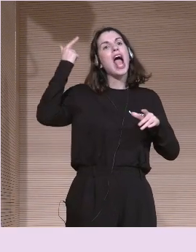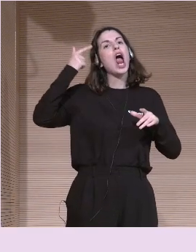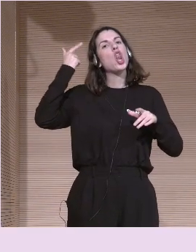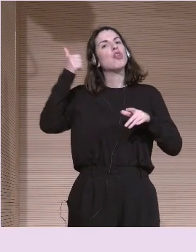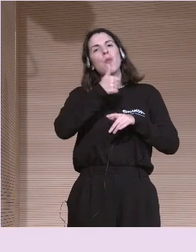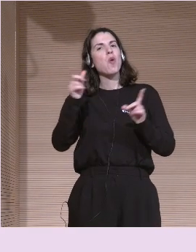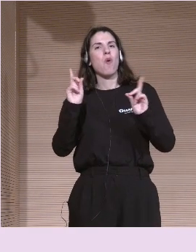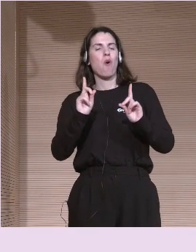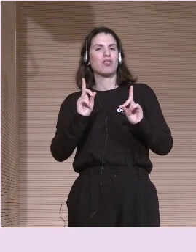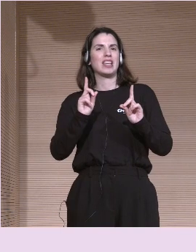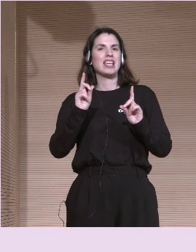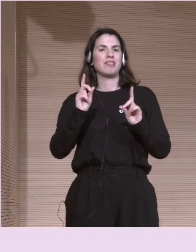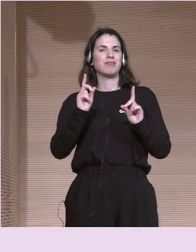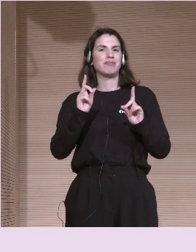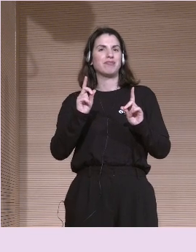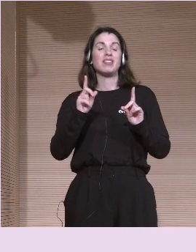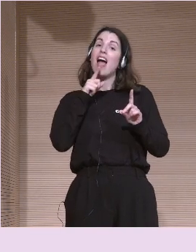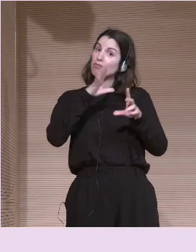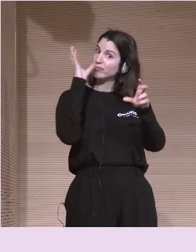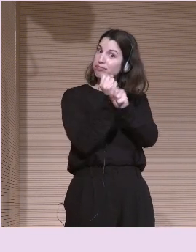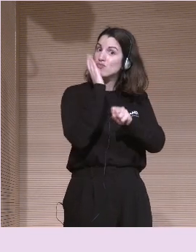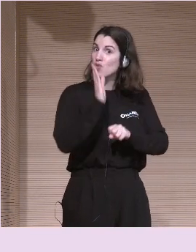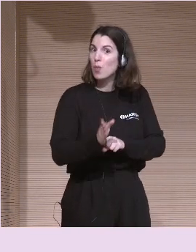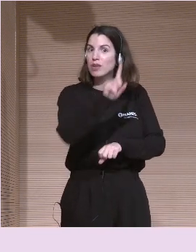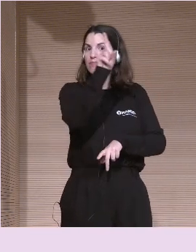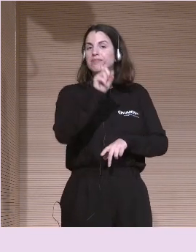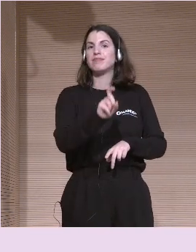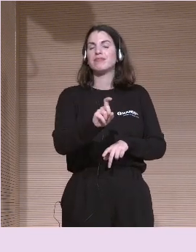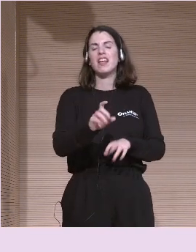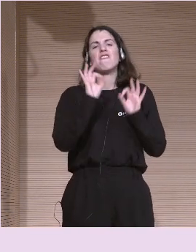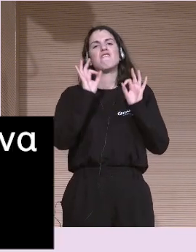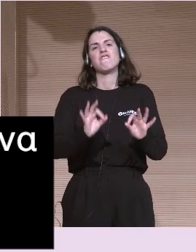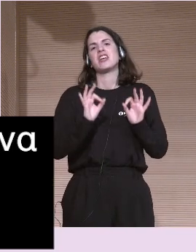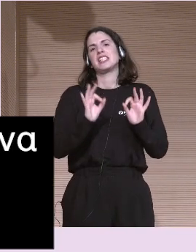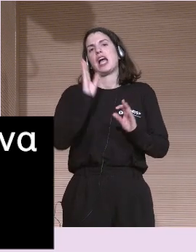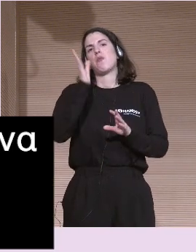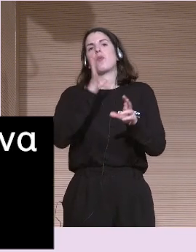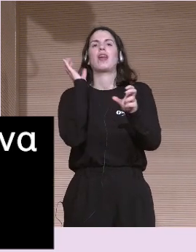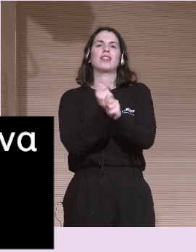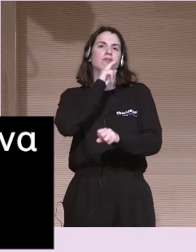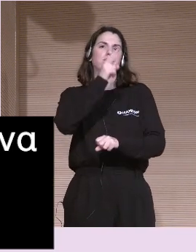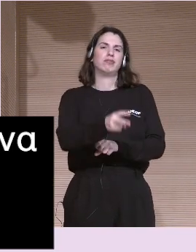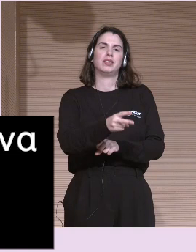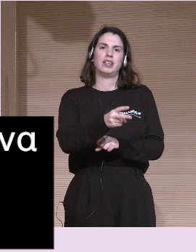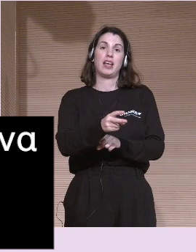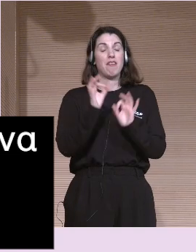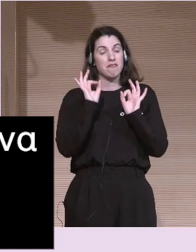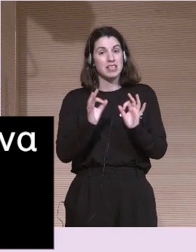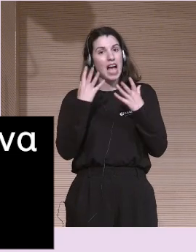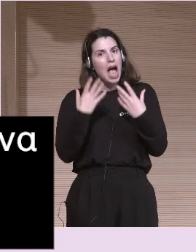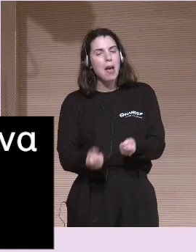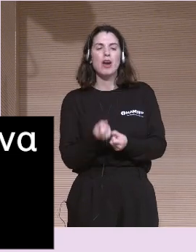And, can we do it? Obviously, I think we can do it. There are some formidable challenges. We have got to raise a